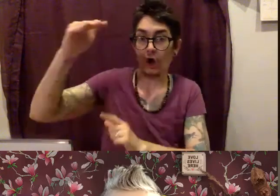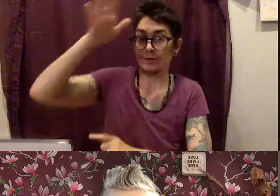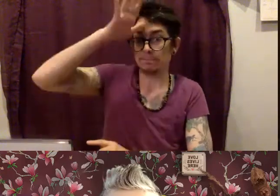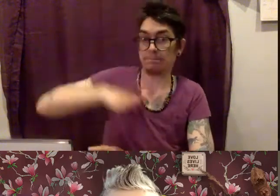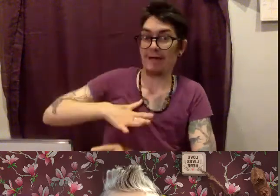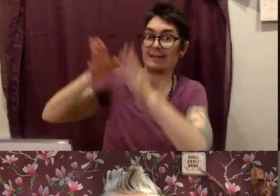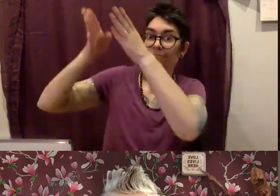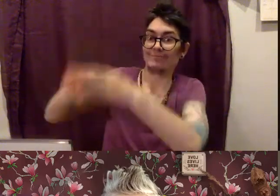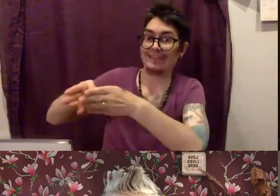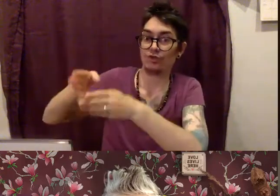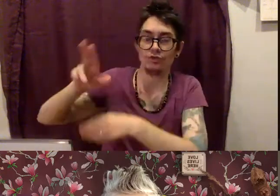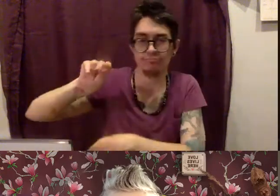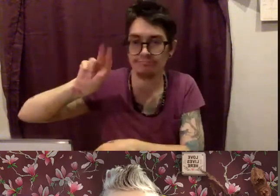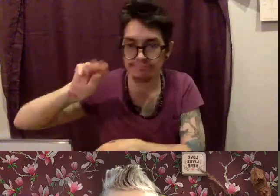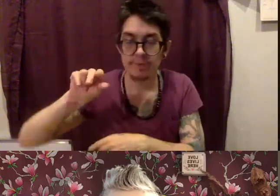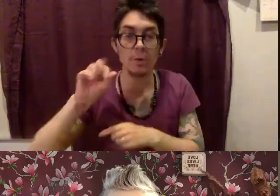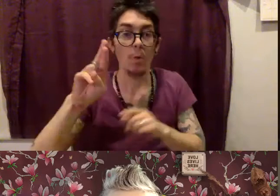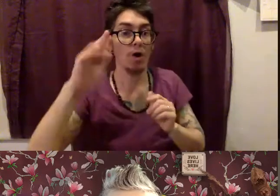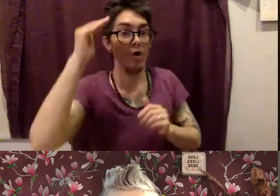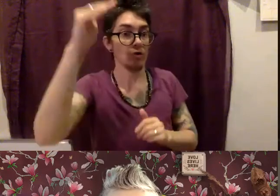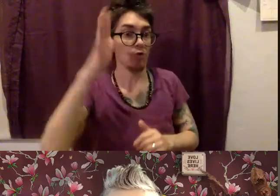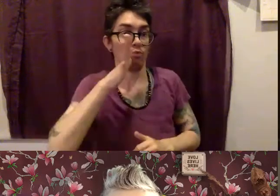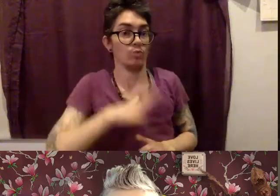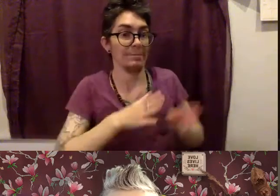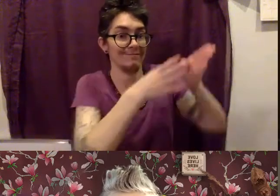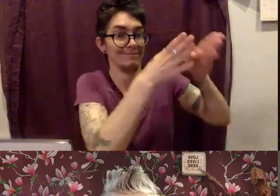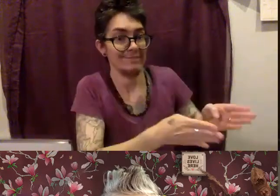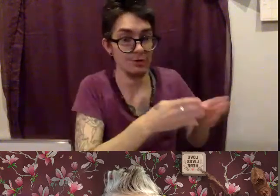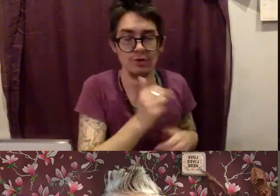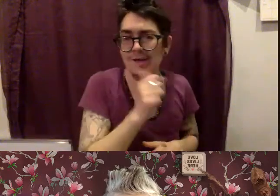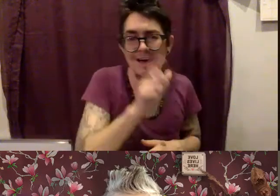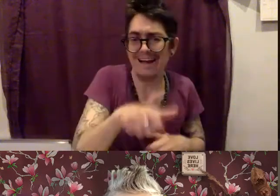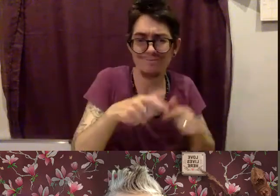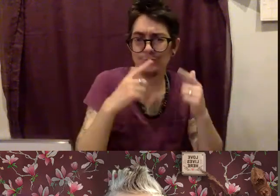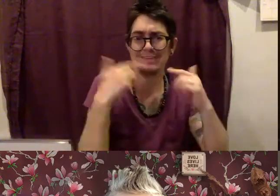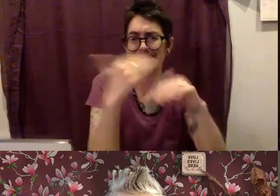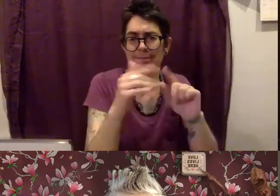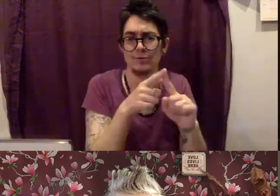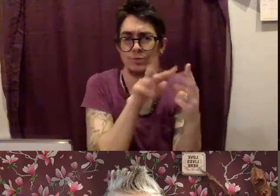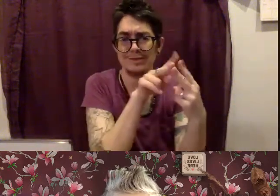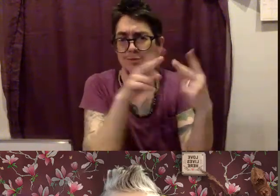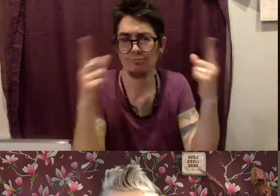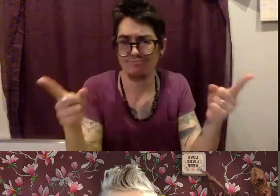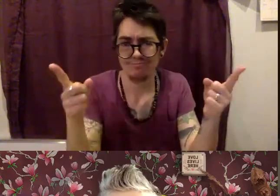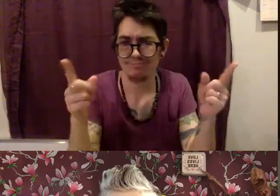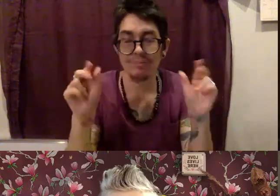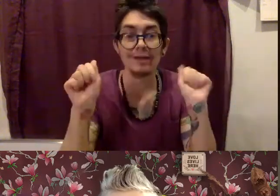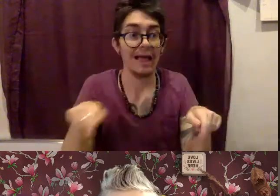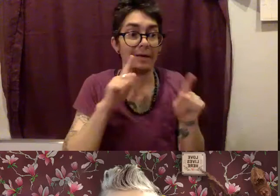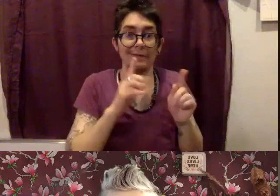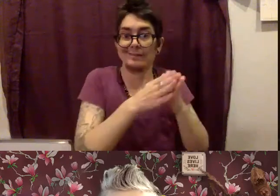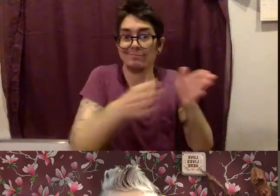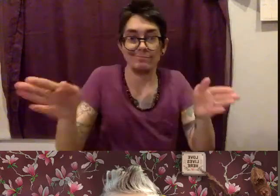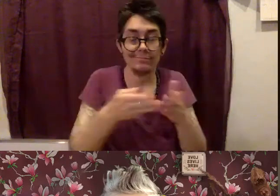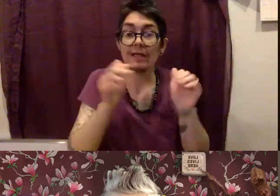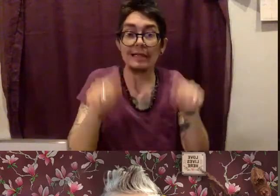the concept of that there's the male physical body, and then there's the woman and a physical body. It does not have to be limited